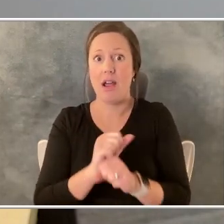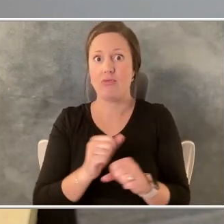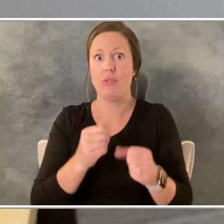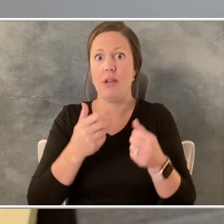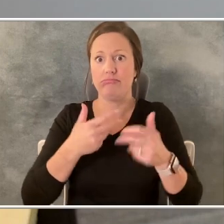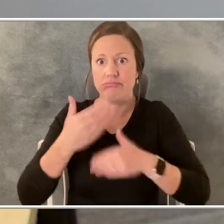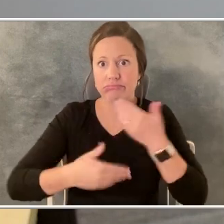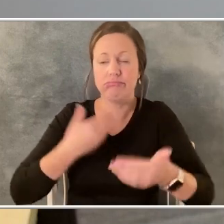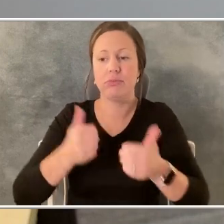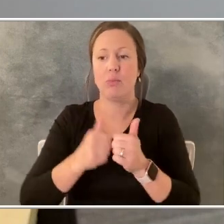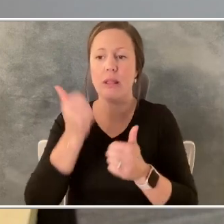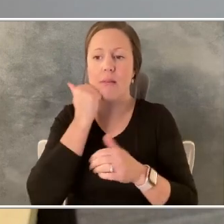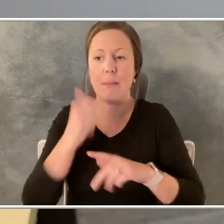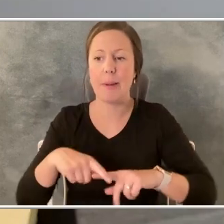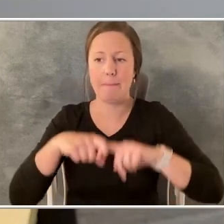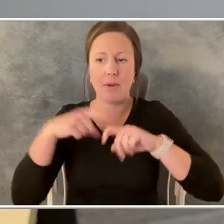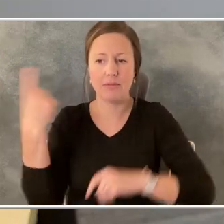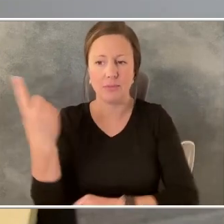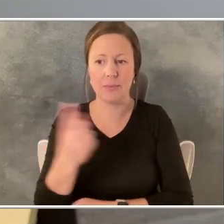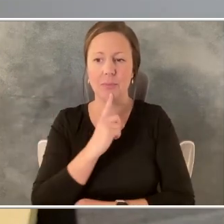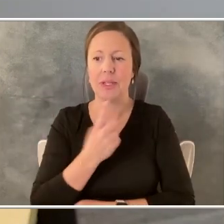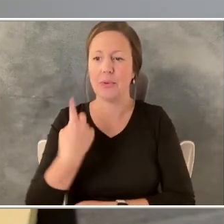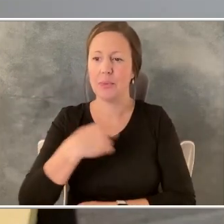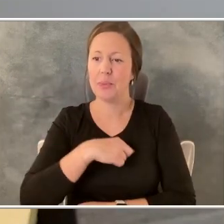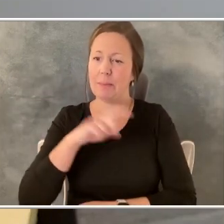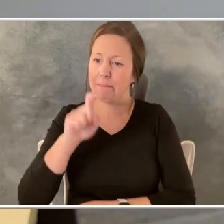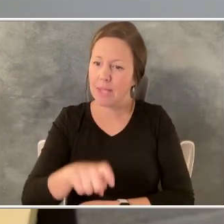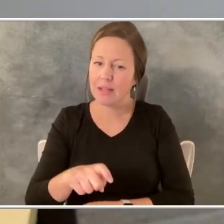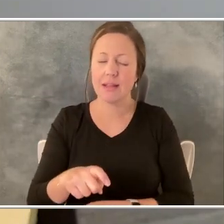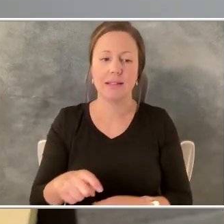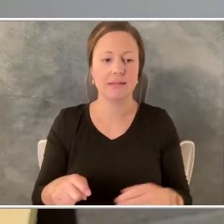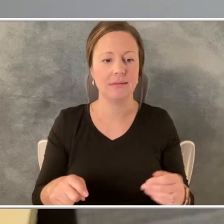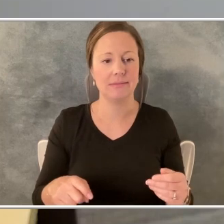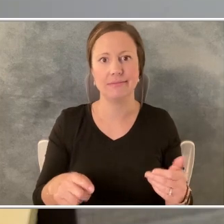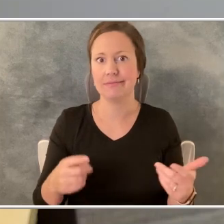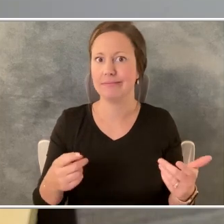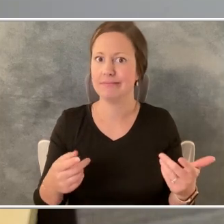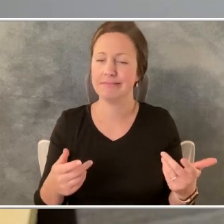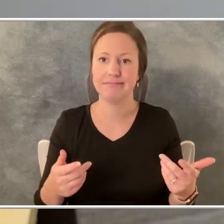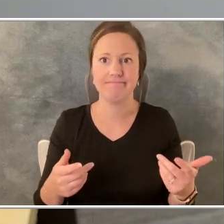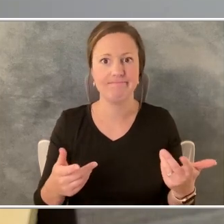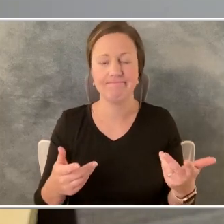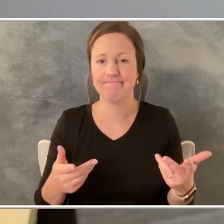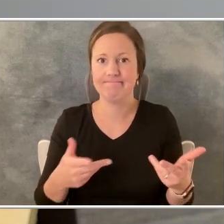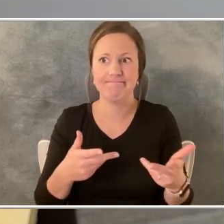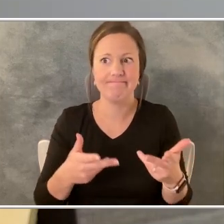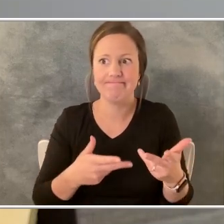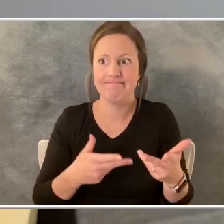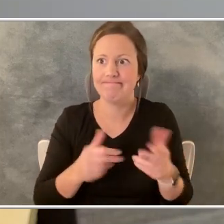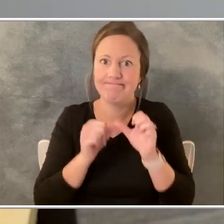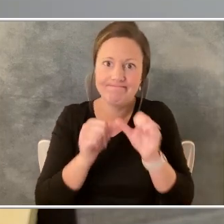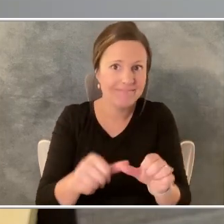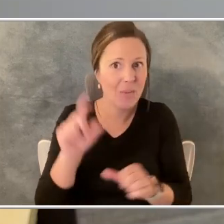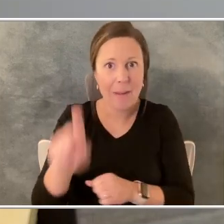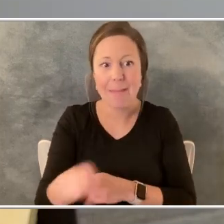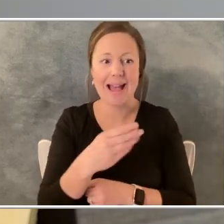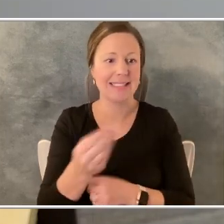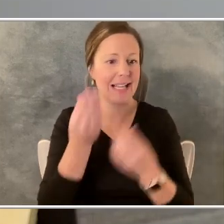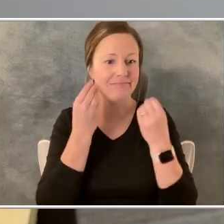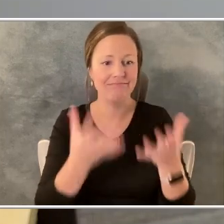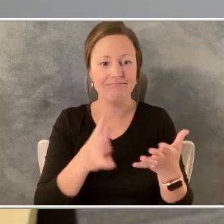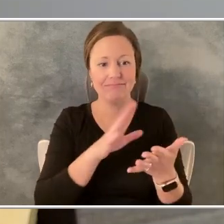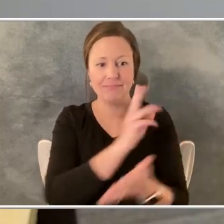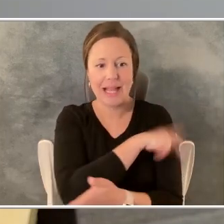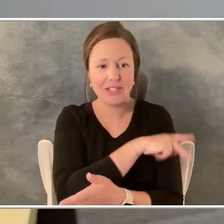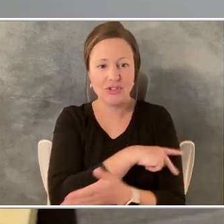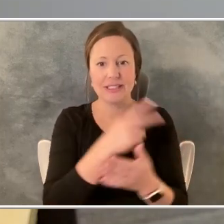I think we have to fight that, and I think and I also let the patients know that it's an option for you, and it's a safe option.